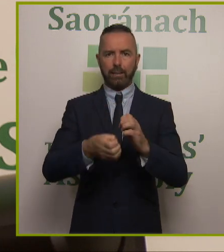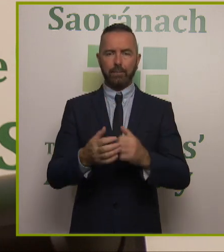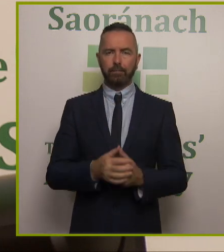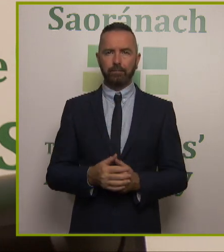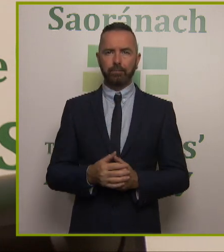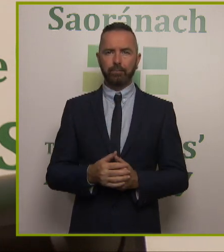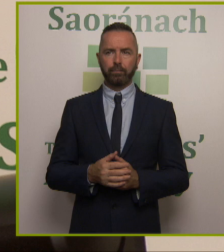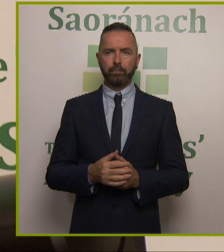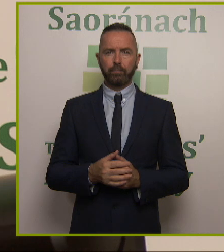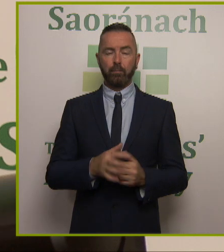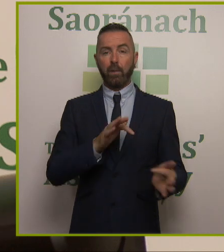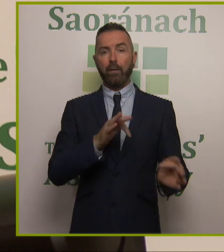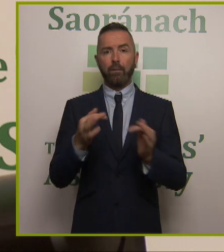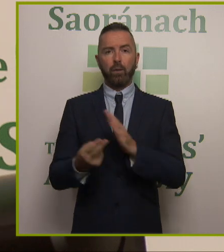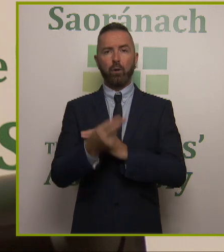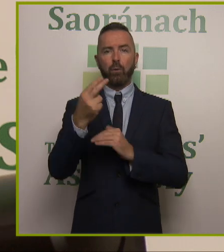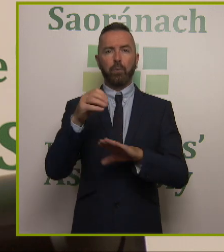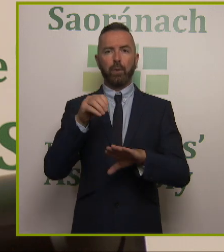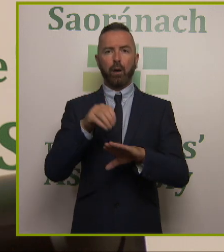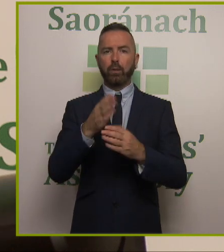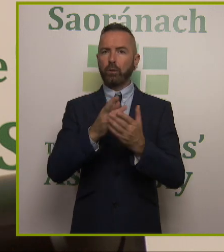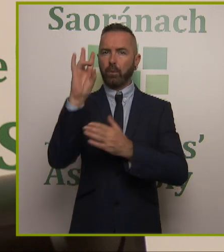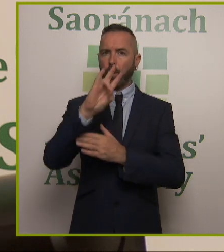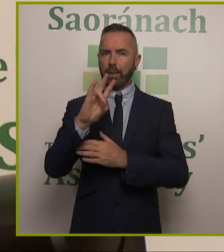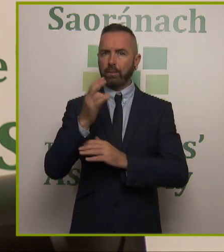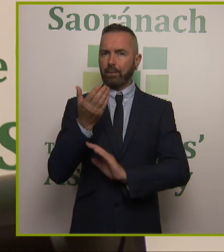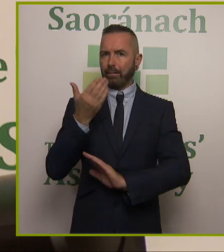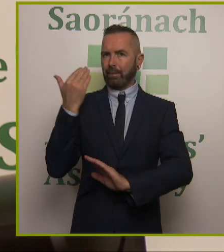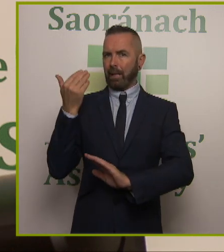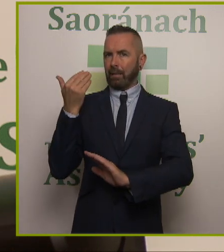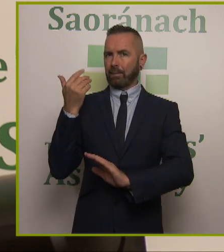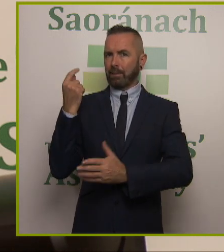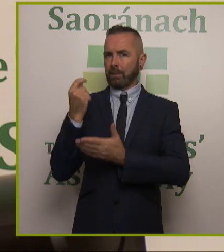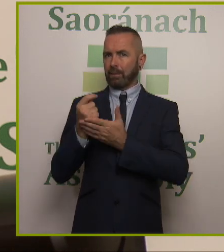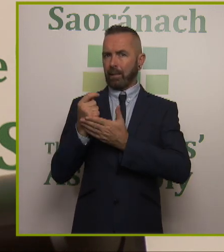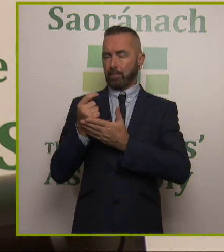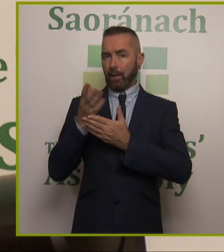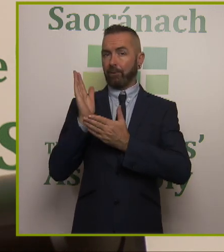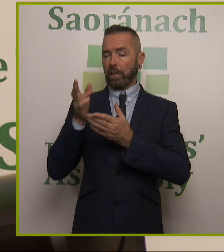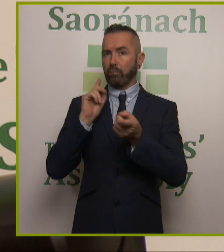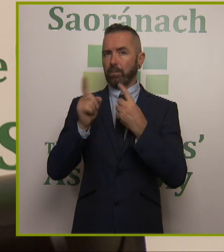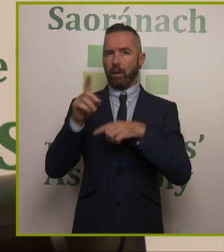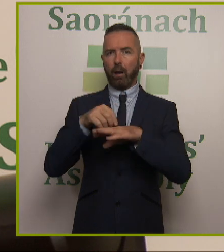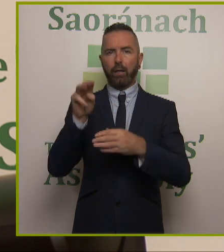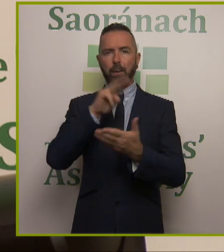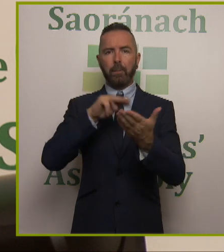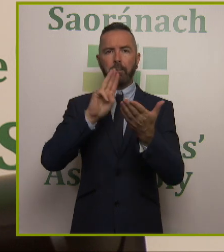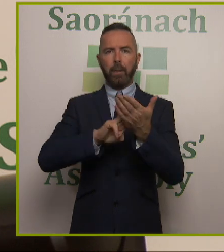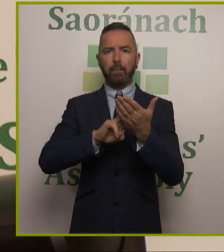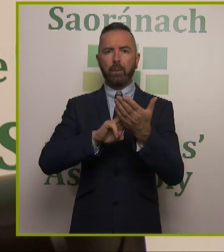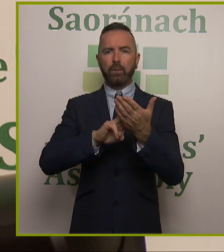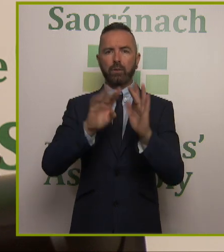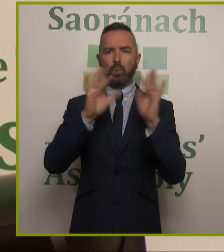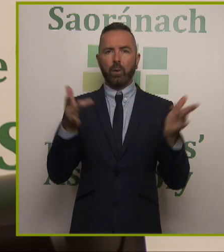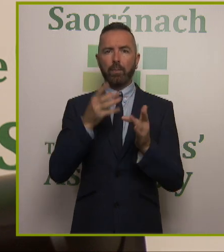To follow up on some of the questions that were left over from last weekend, they have been responded to and they're now on the members' website, but we're also